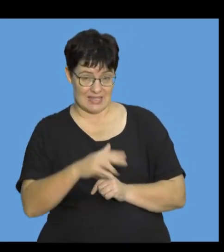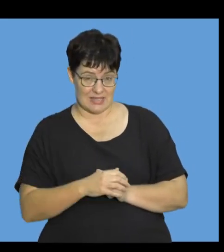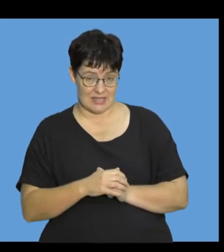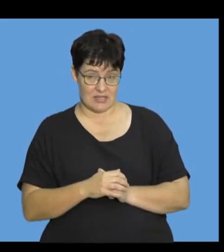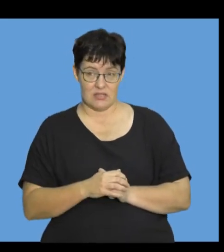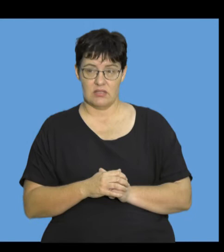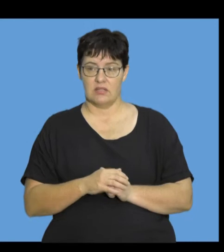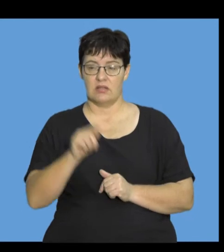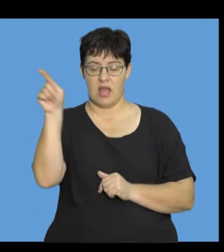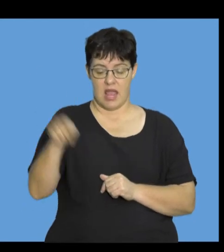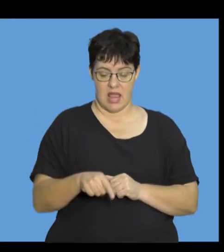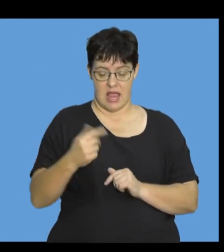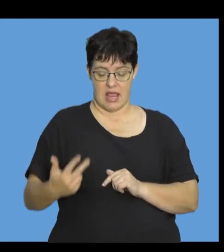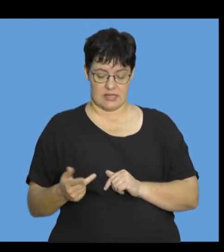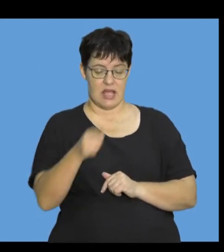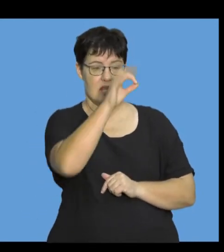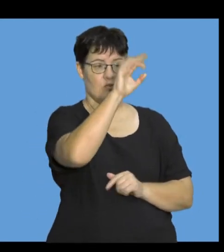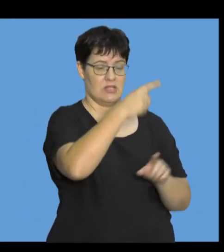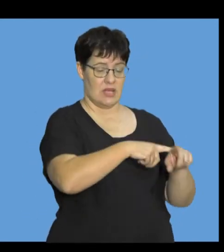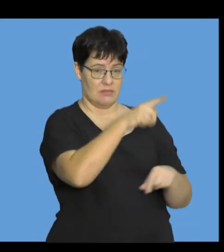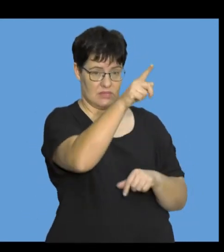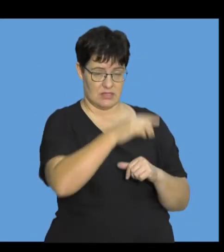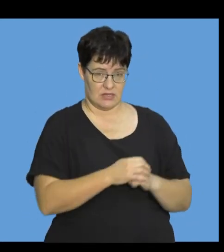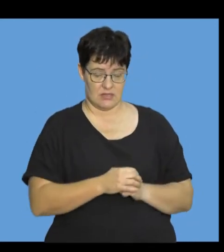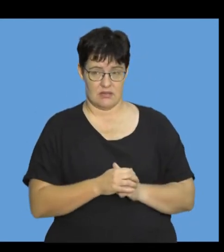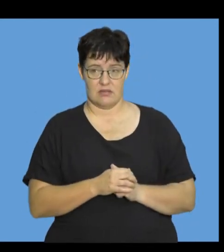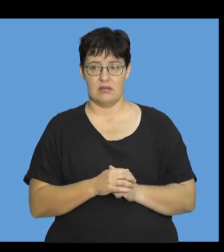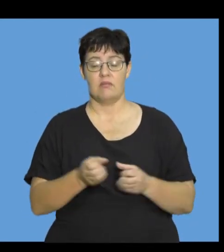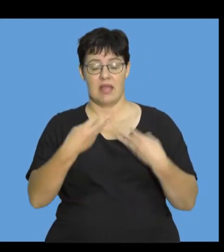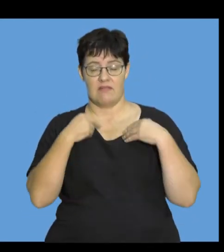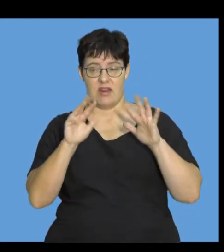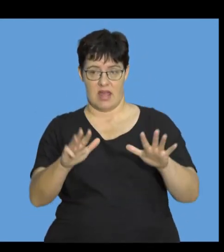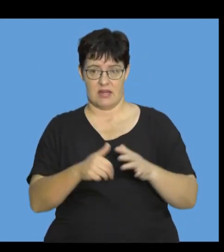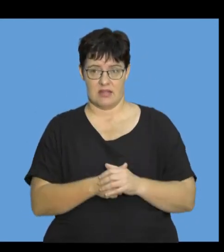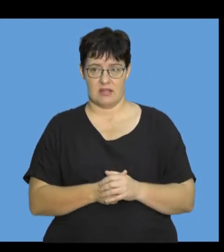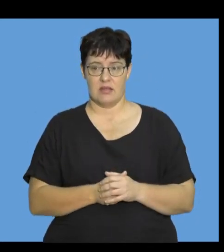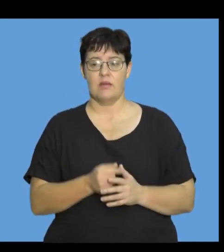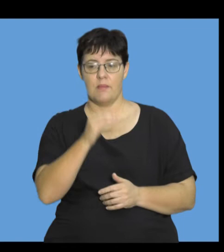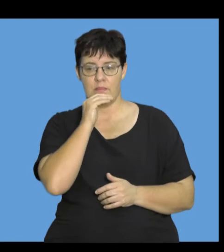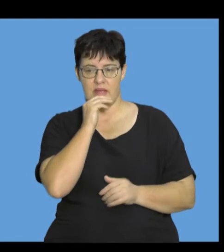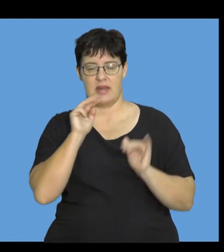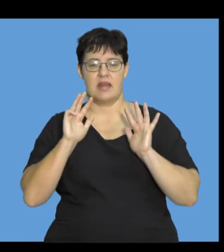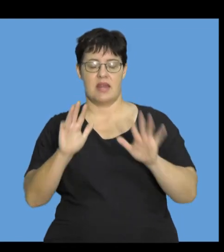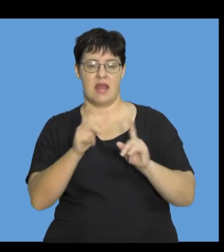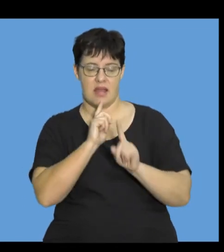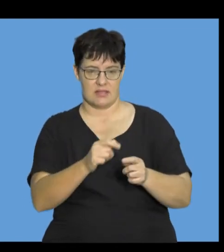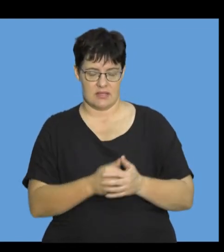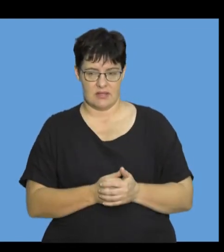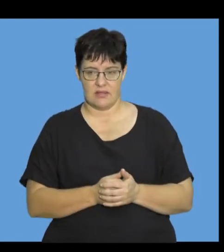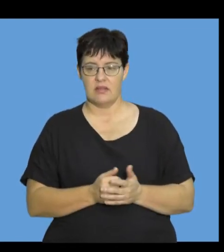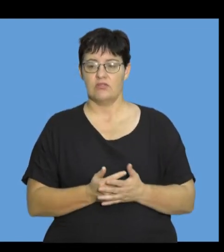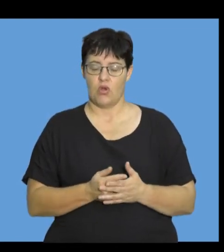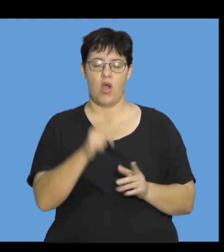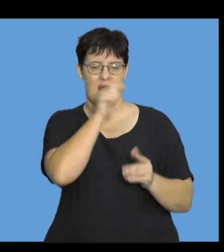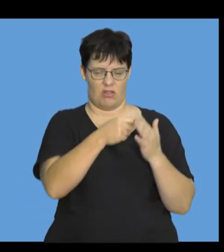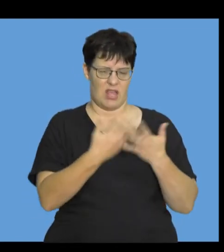8, the 8 there goes 3 times. If I multiply those two, they give me 9, right? So this will just be 9 there.